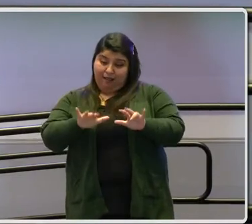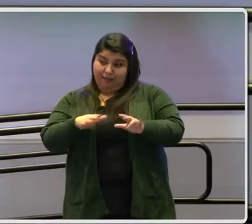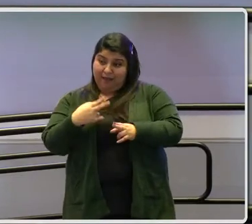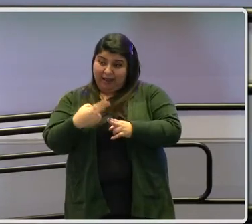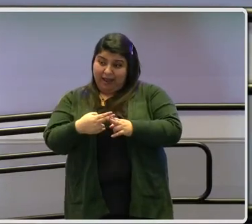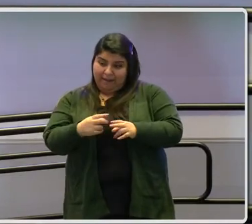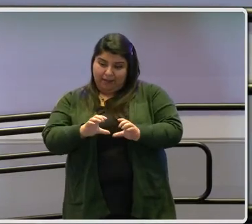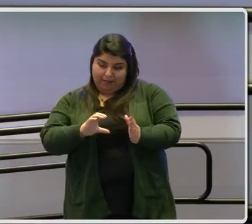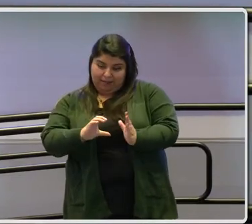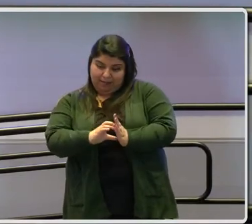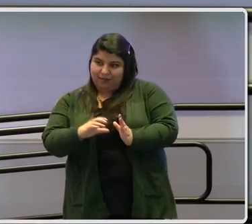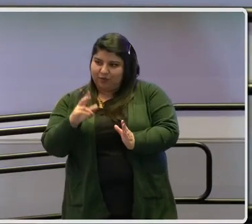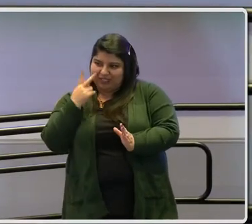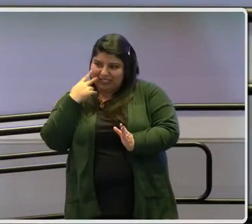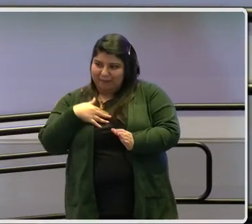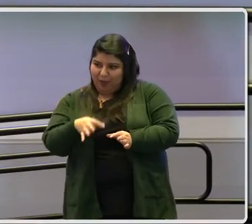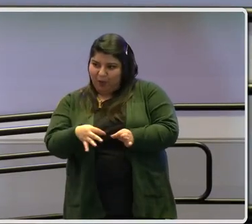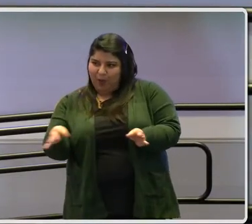is.